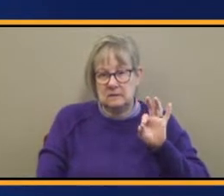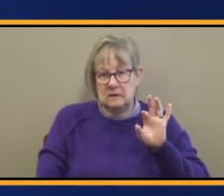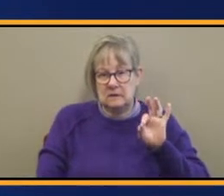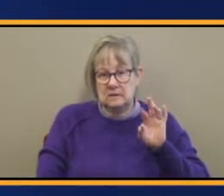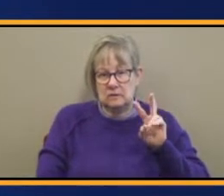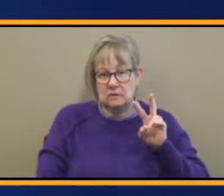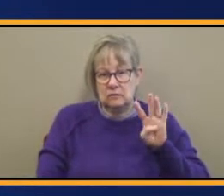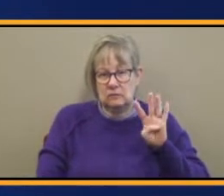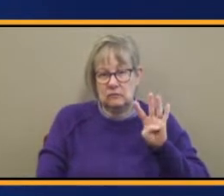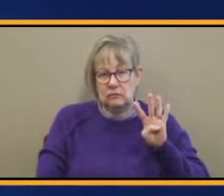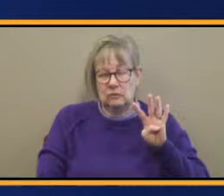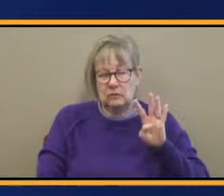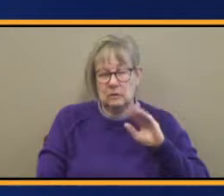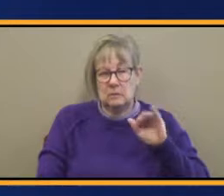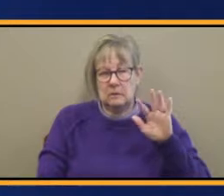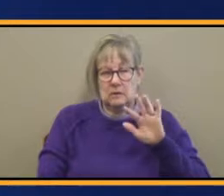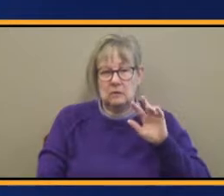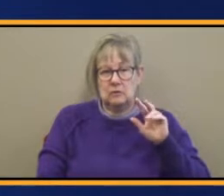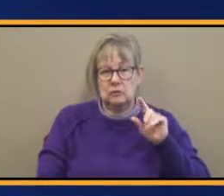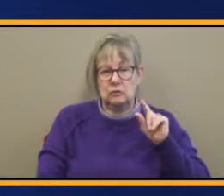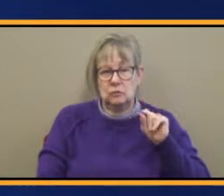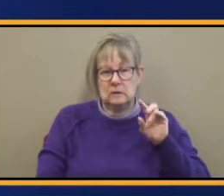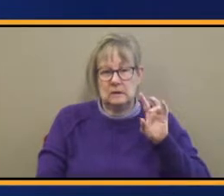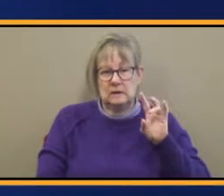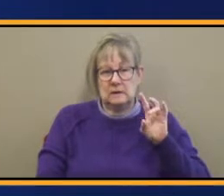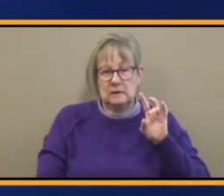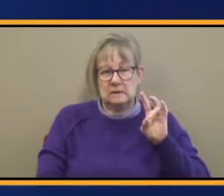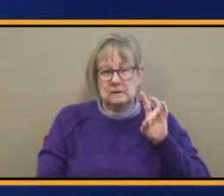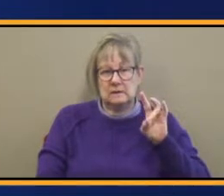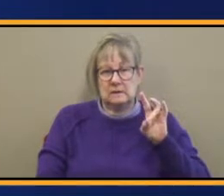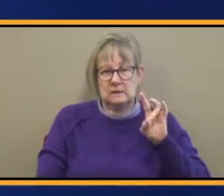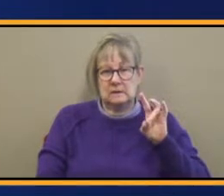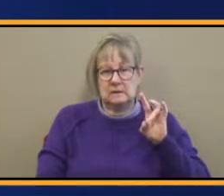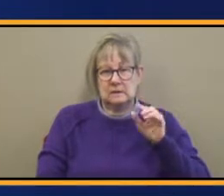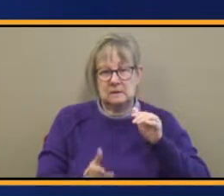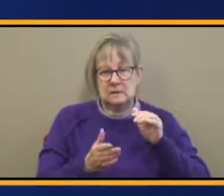approximately 26,000 customers or homes, I guess, and